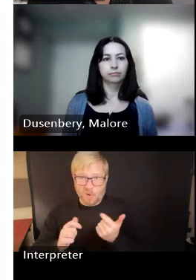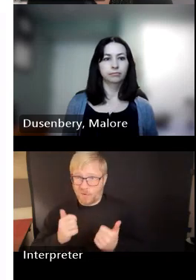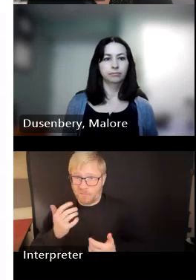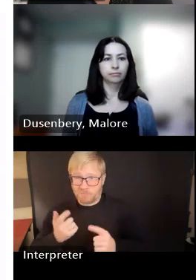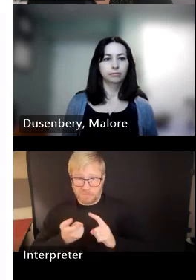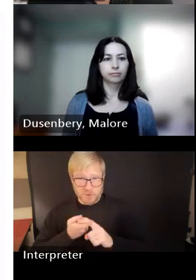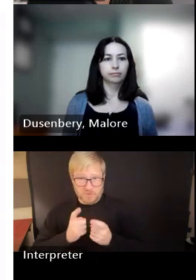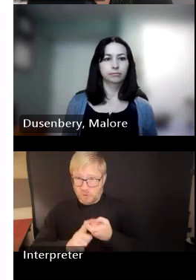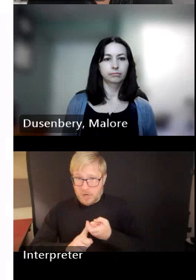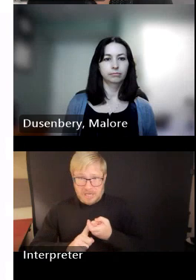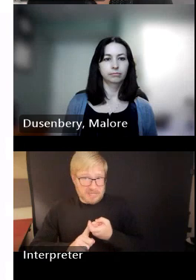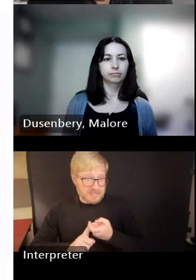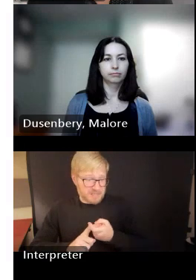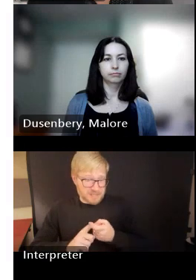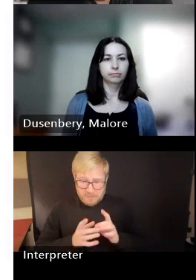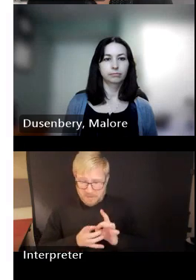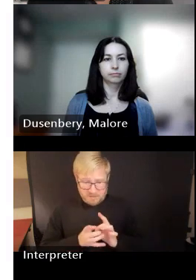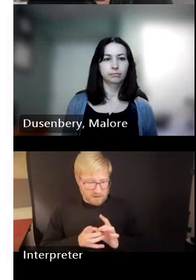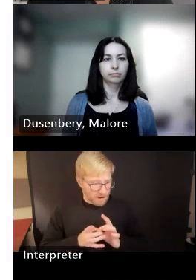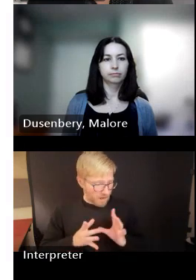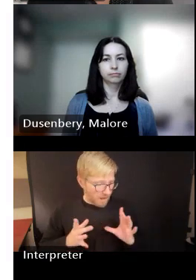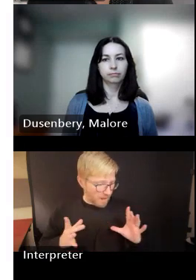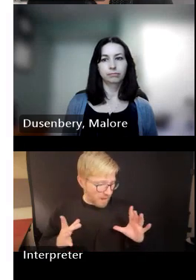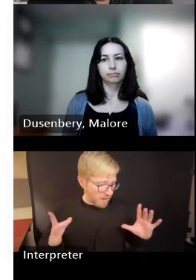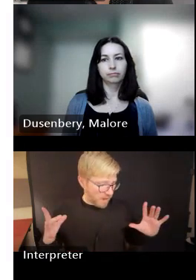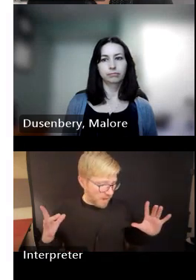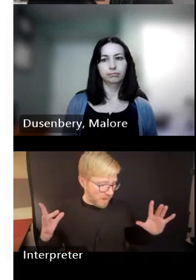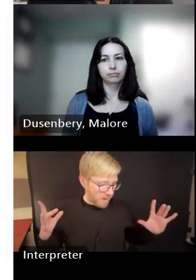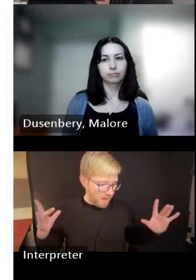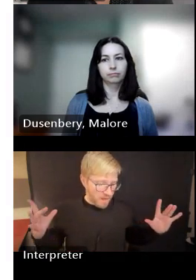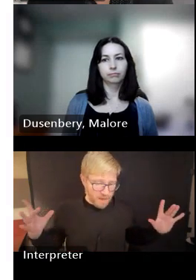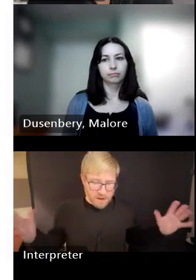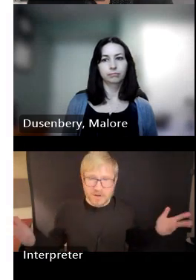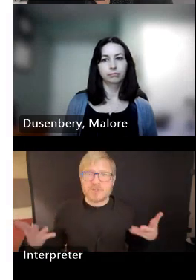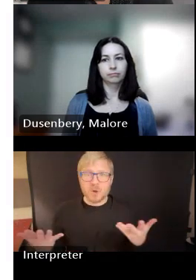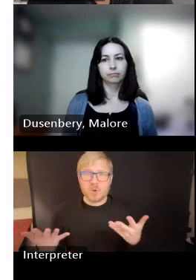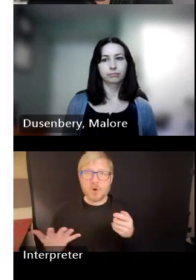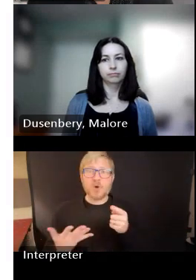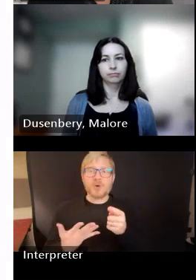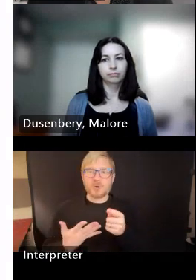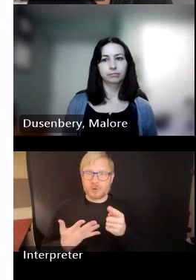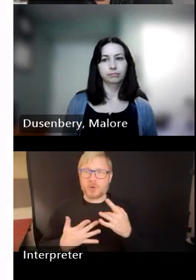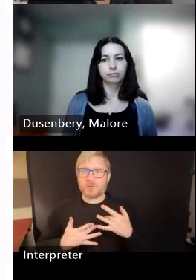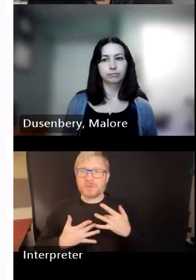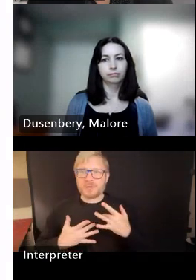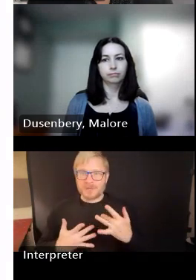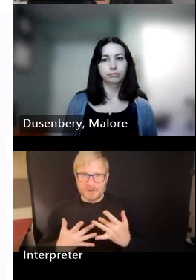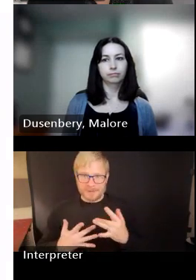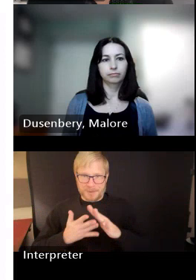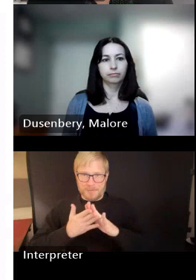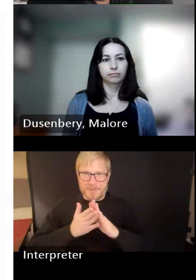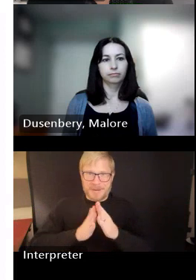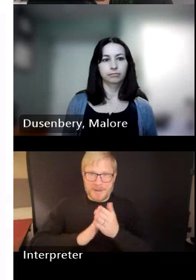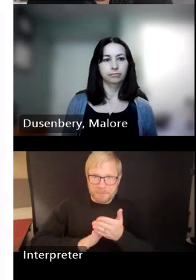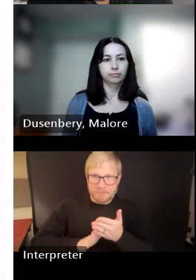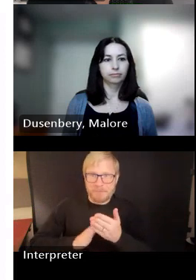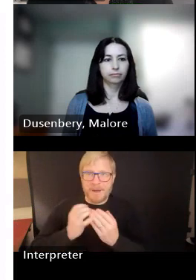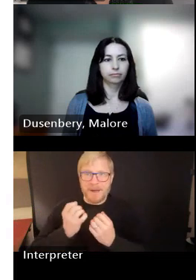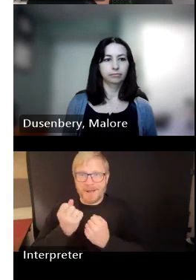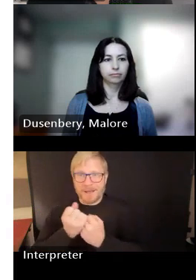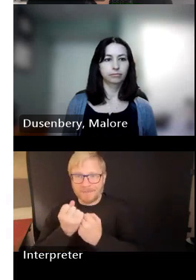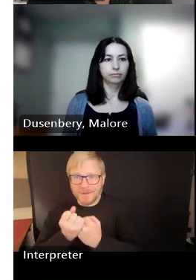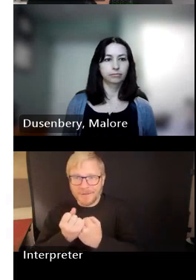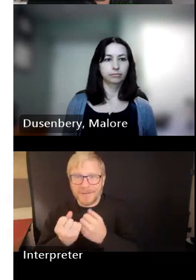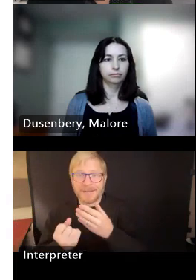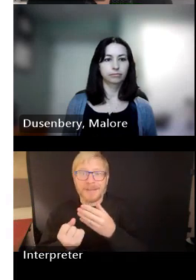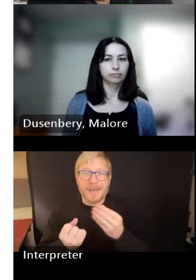sometimes you're the victim service provider and advocate in the role of both advocate and friend until that third bullet point gets built up more, where